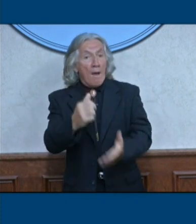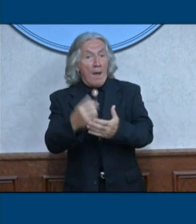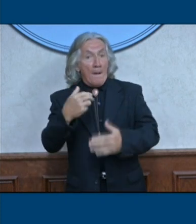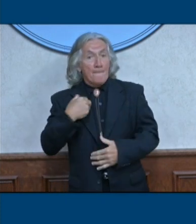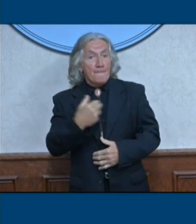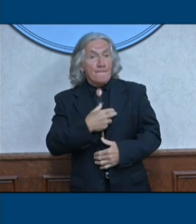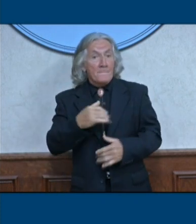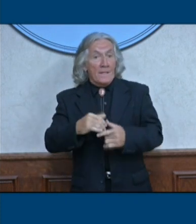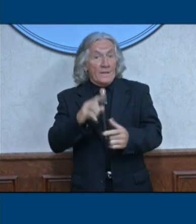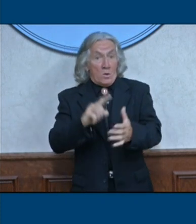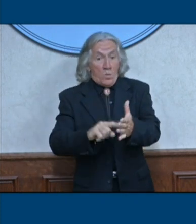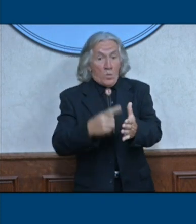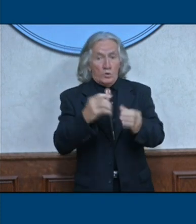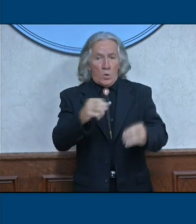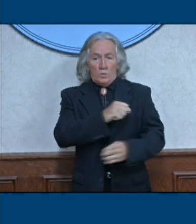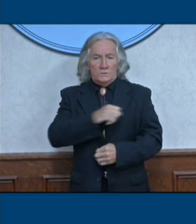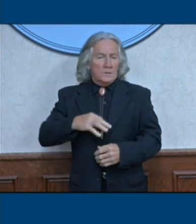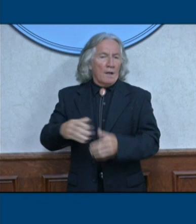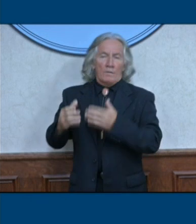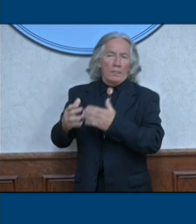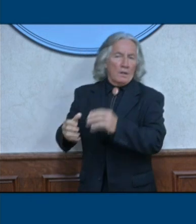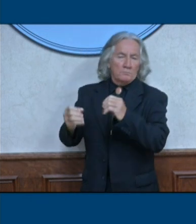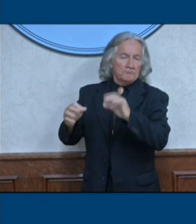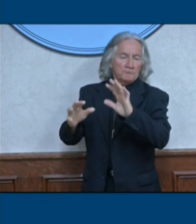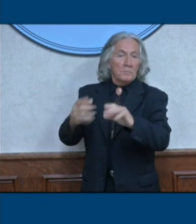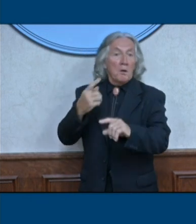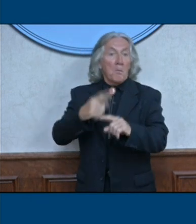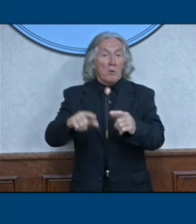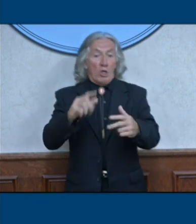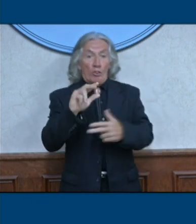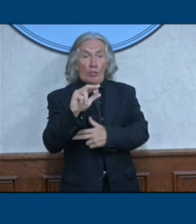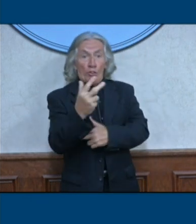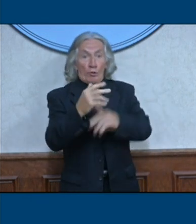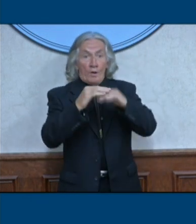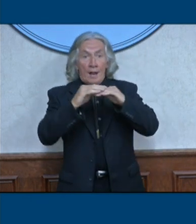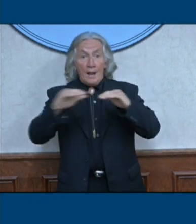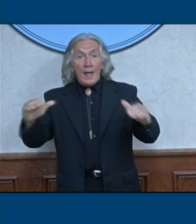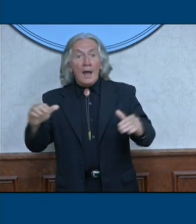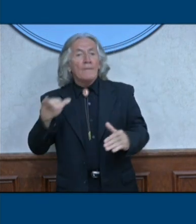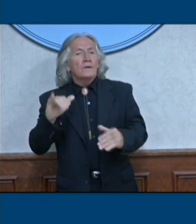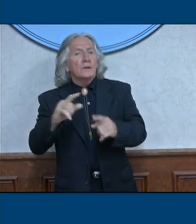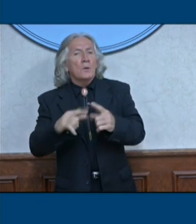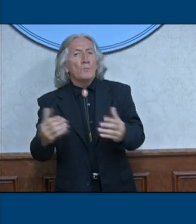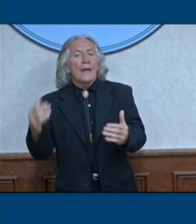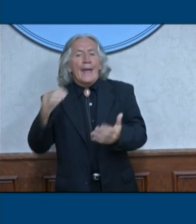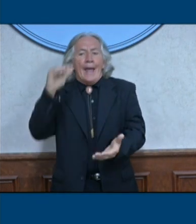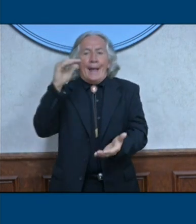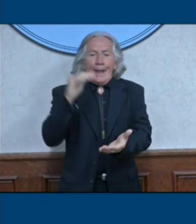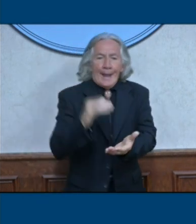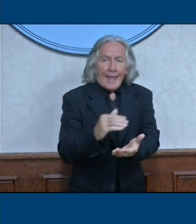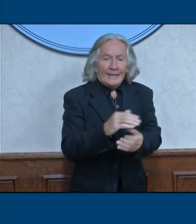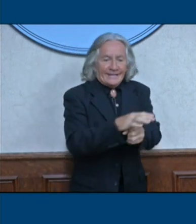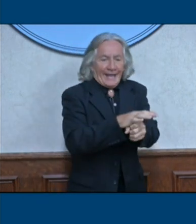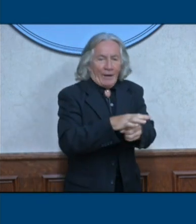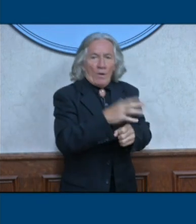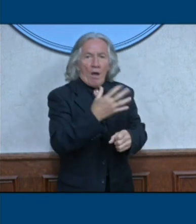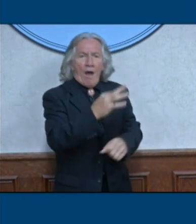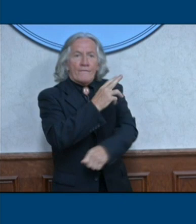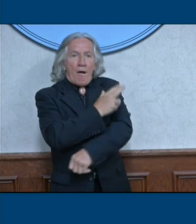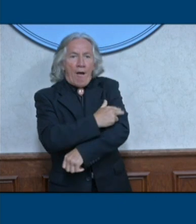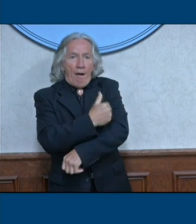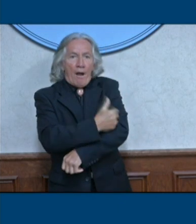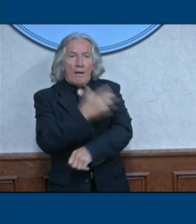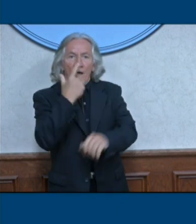perhaps there's beds in there, but no staff and so forth. The third level would be surging into less conventional areas of a